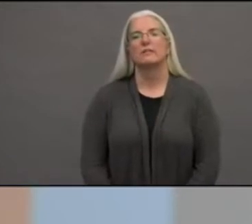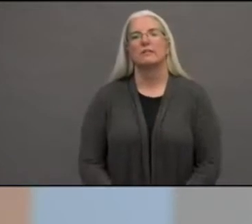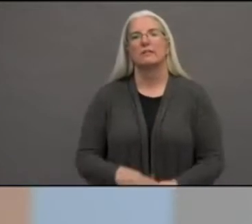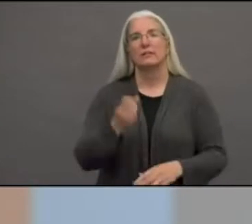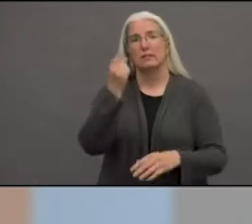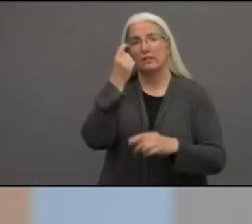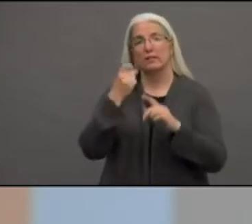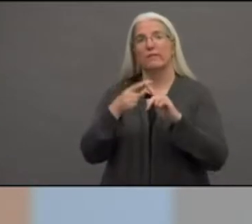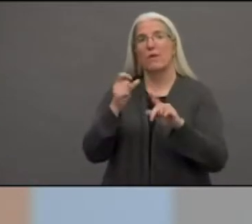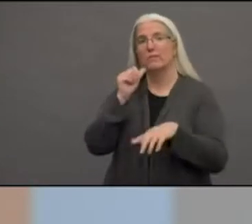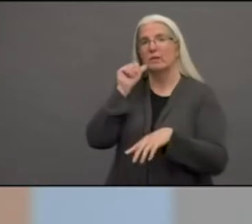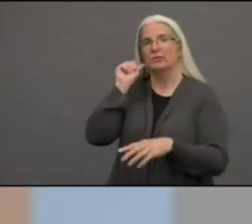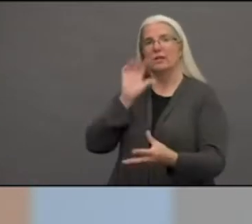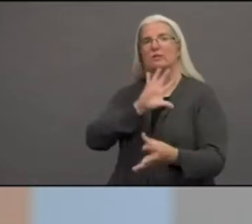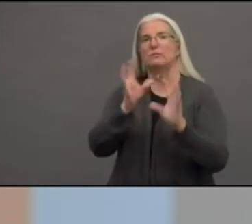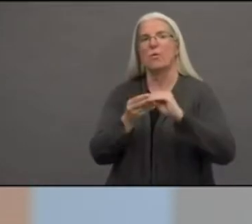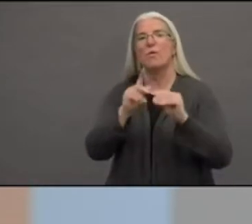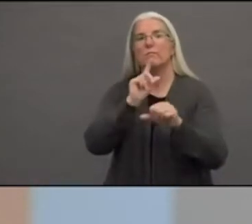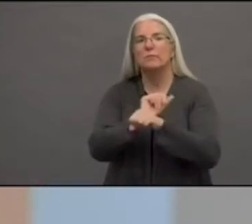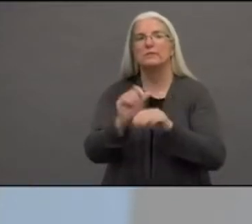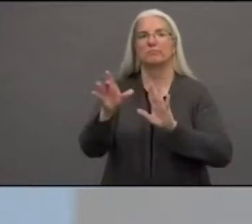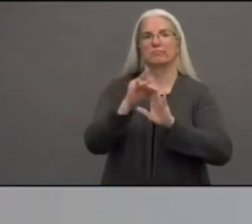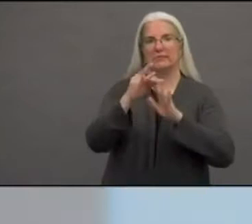total confirmed cases of